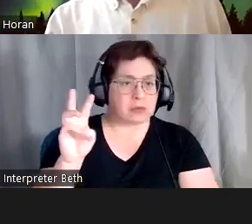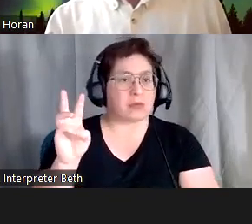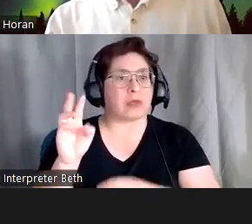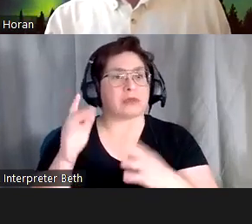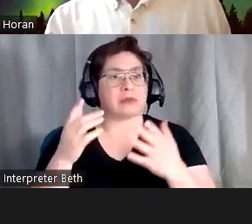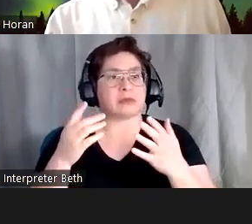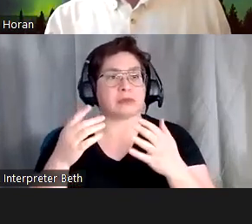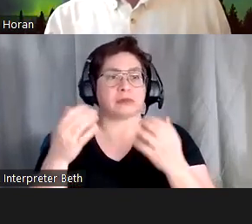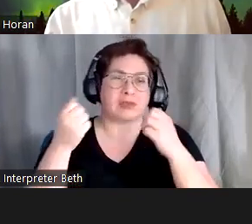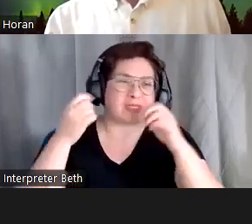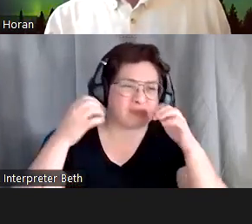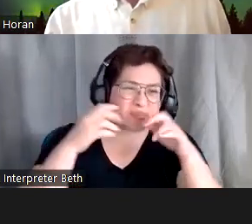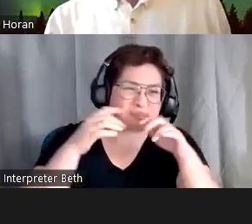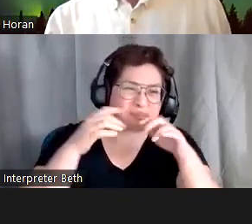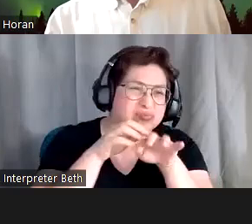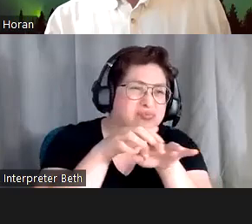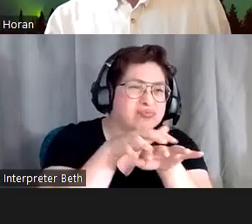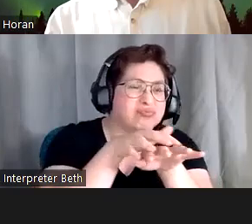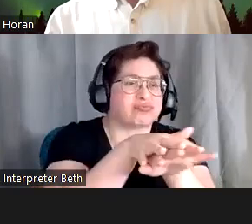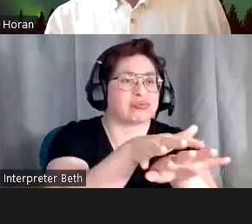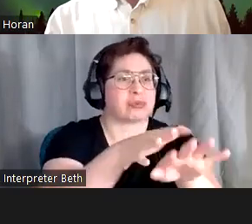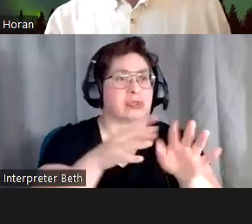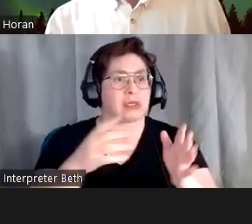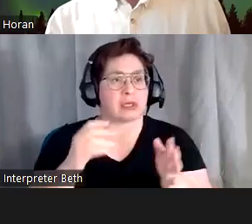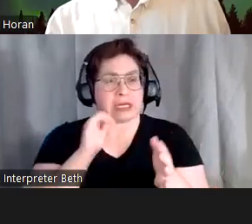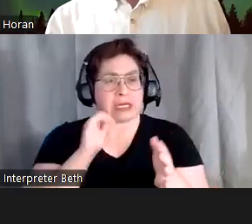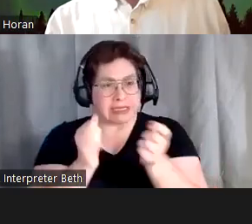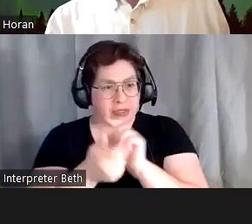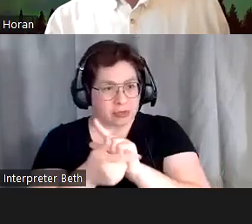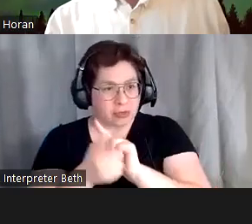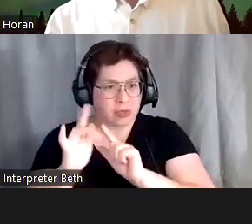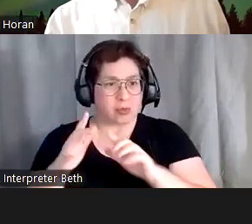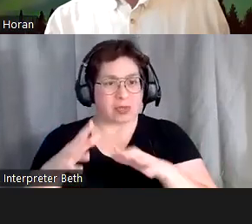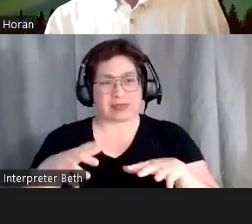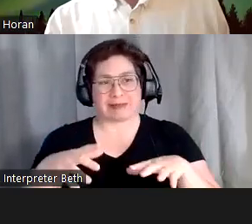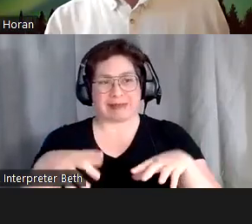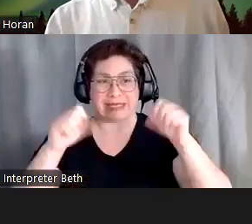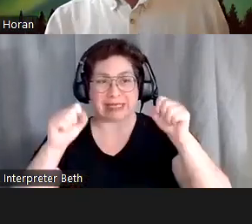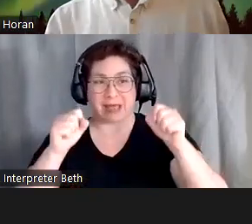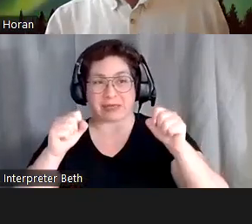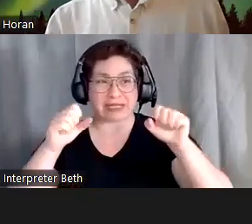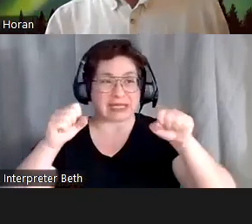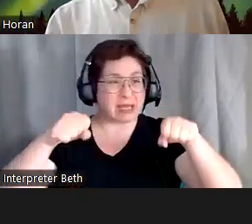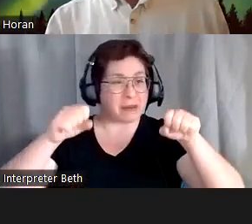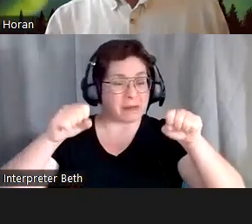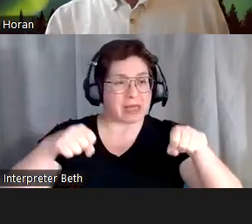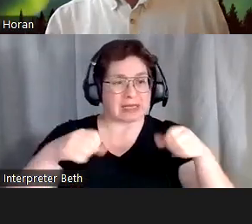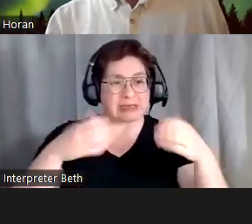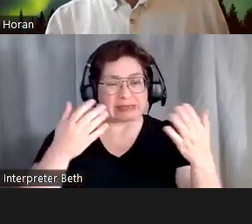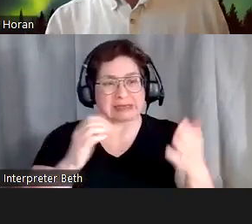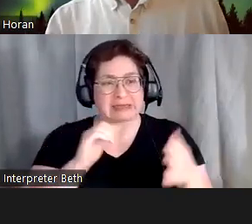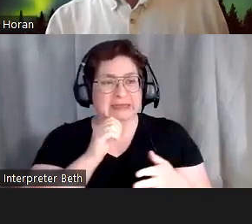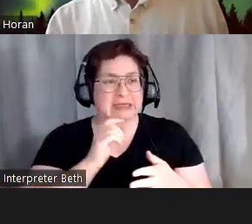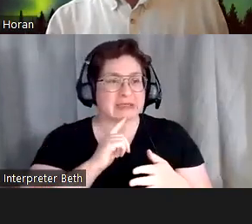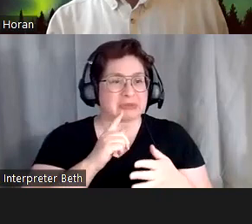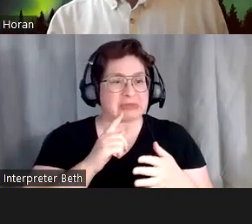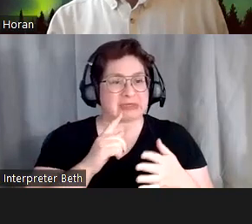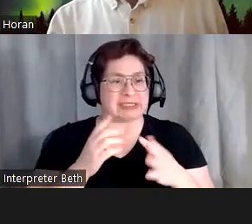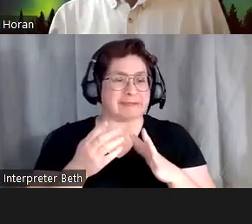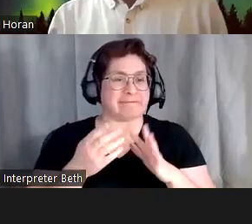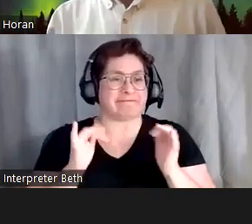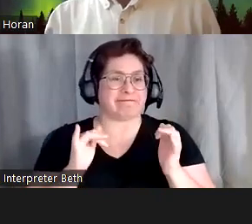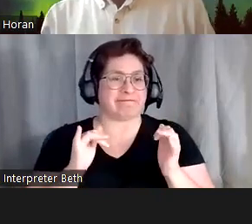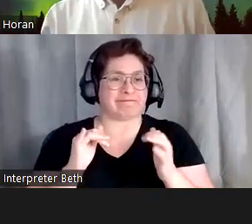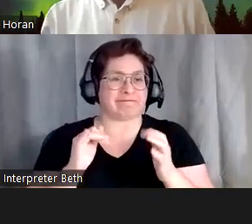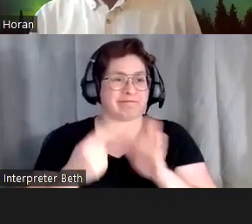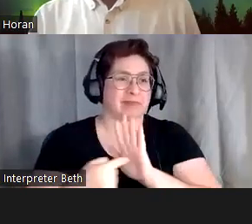I've not seen that yet translated to anything to do with adaptive capacity. It's just not really framed in that way. All